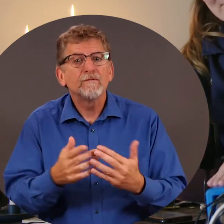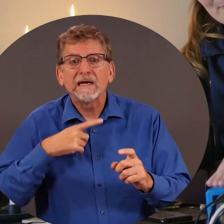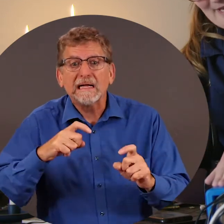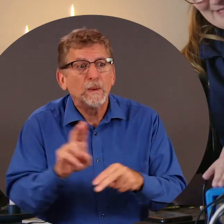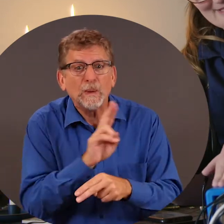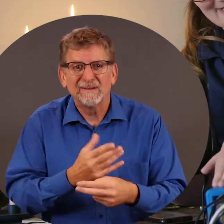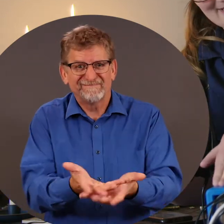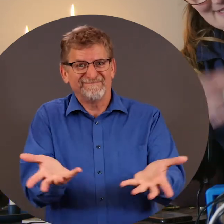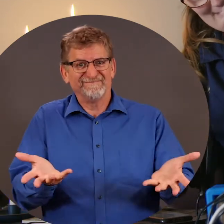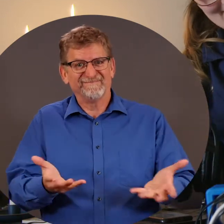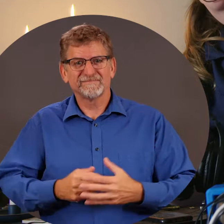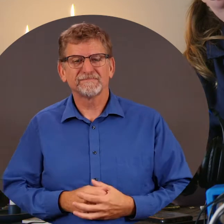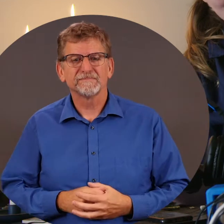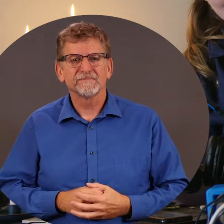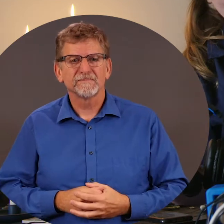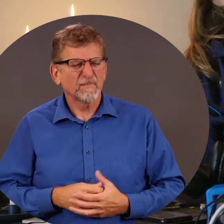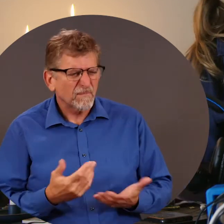a mount for my headset,